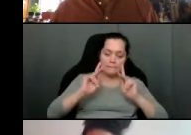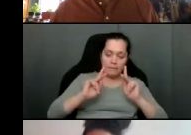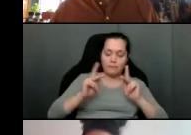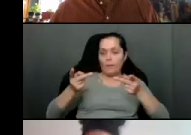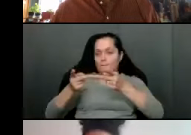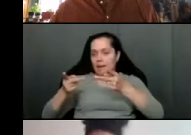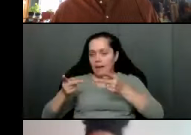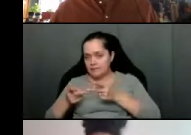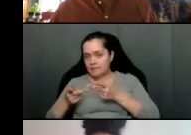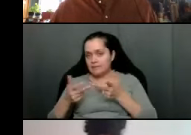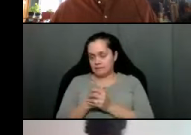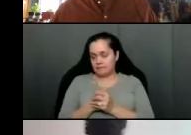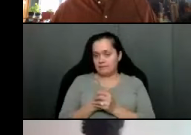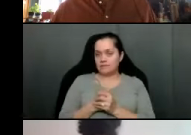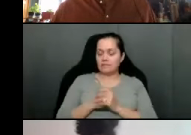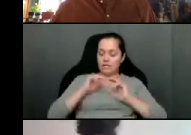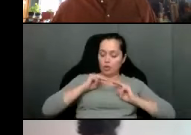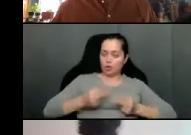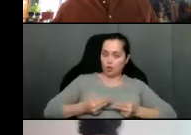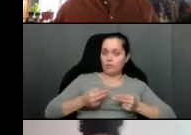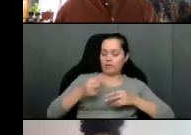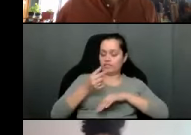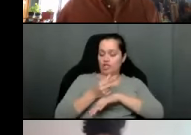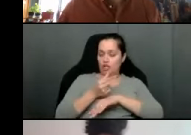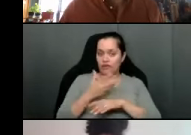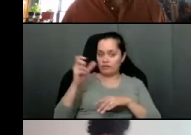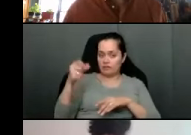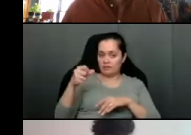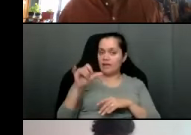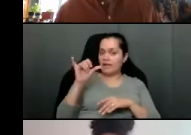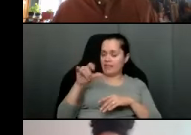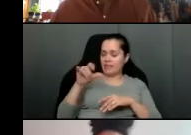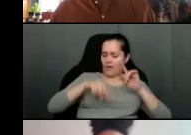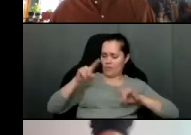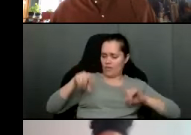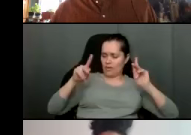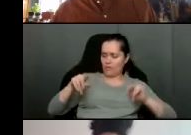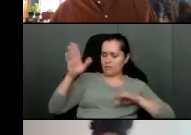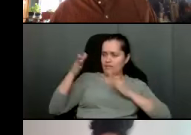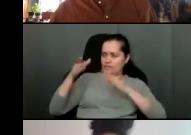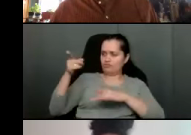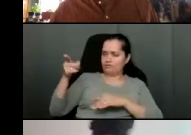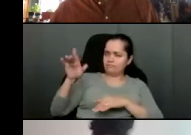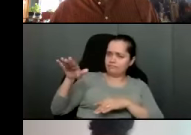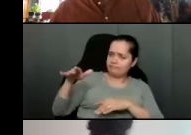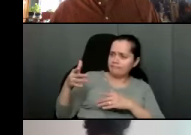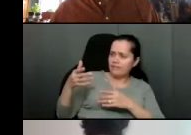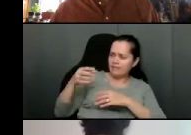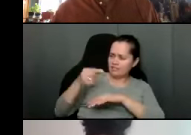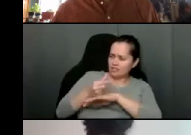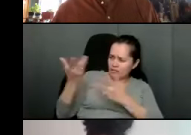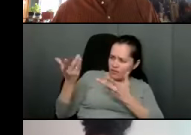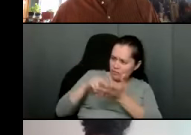places. Human geography. That random person on the street asked, what is